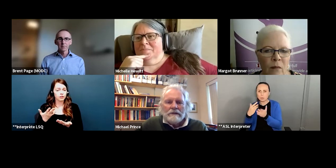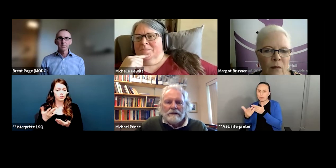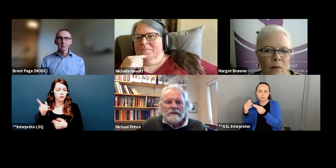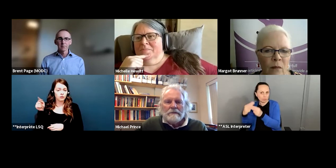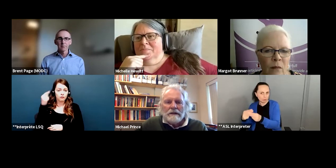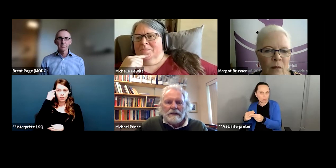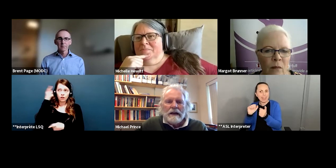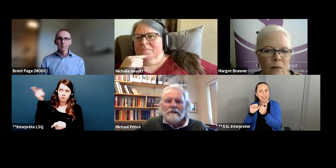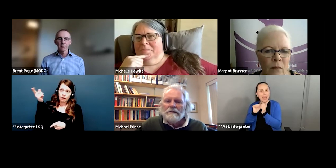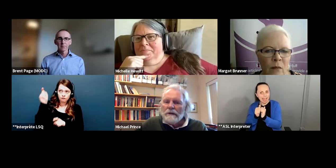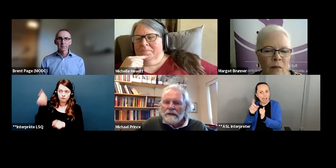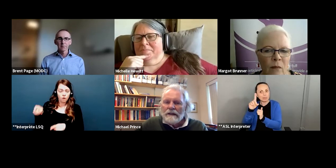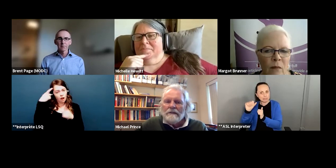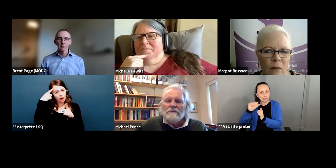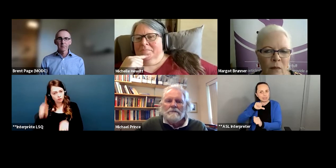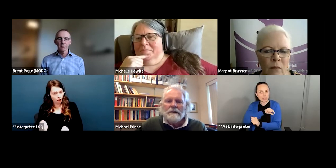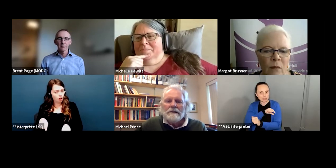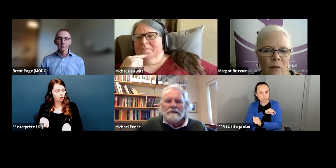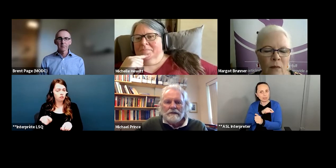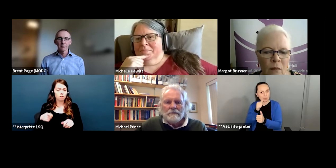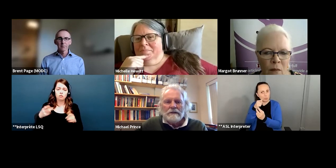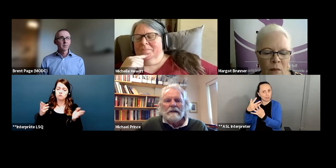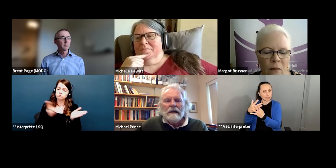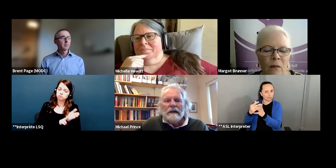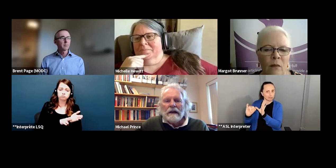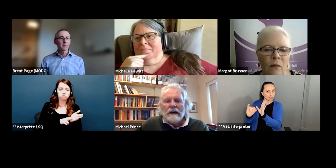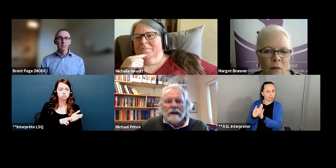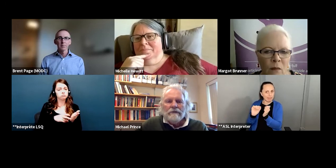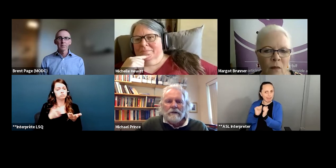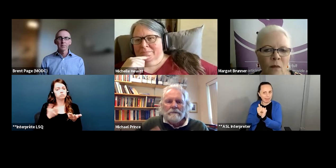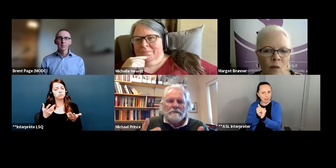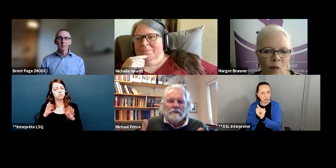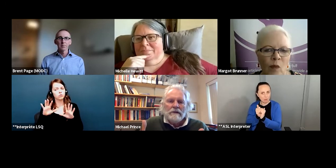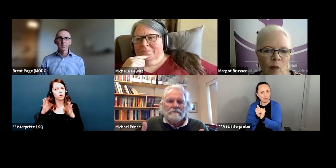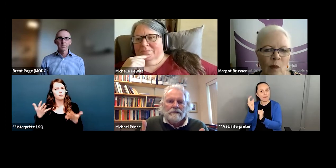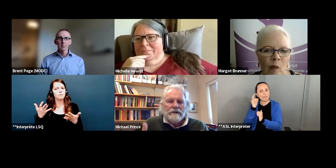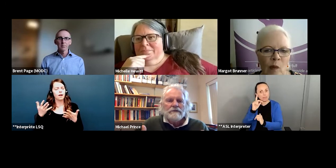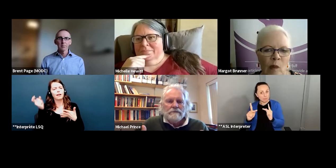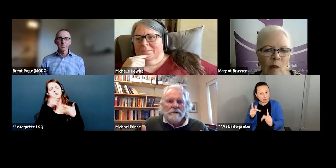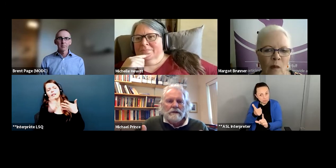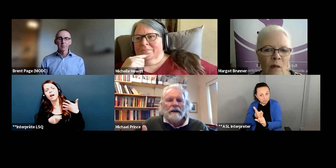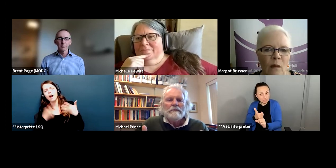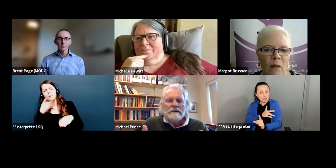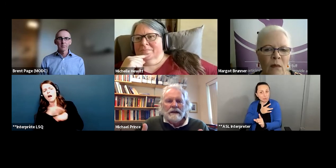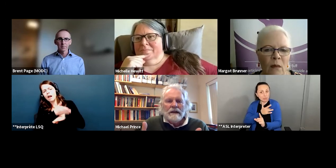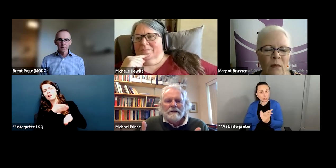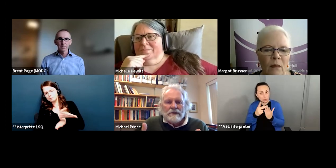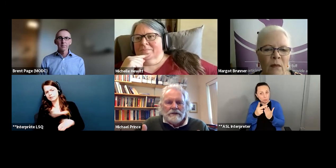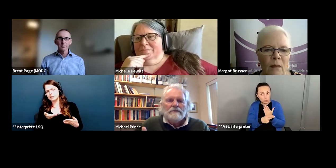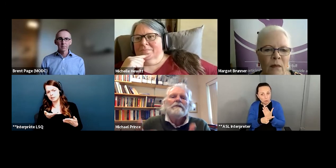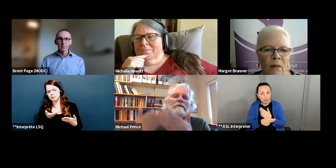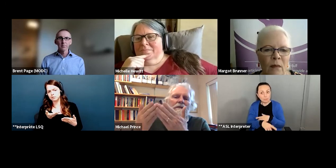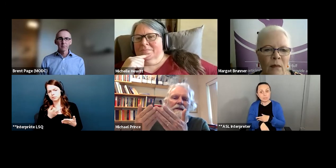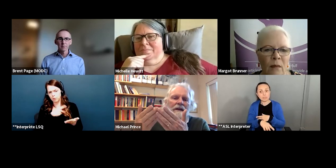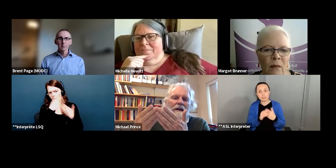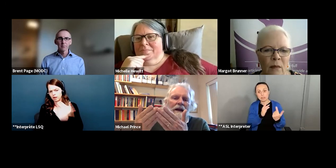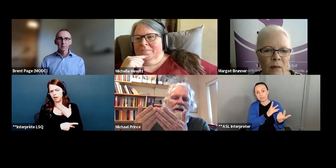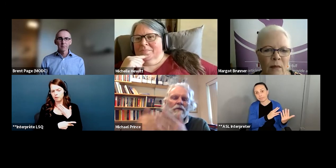how disability eligibility will be determined for people who are on provincial programs